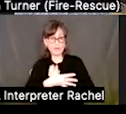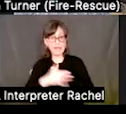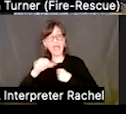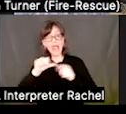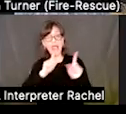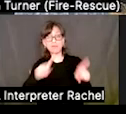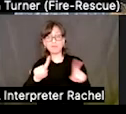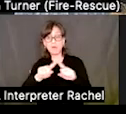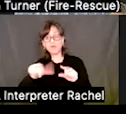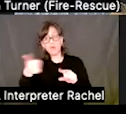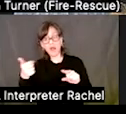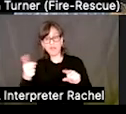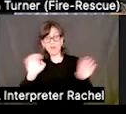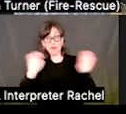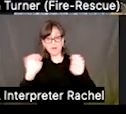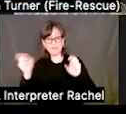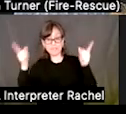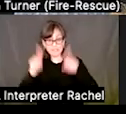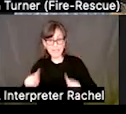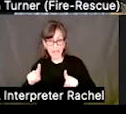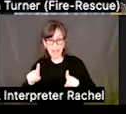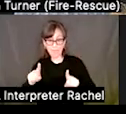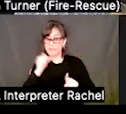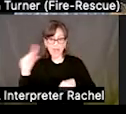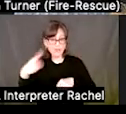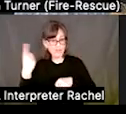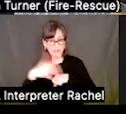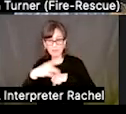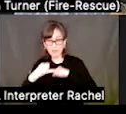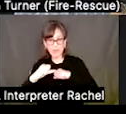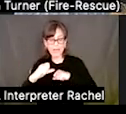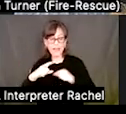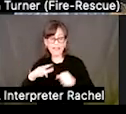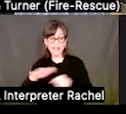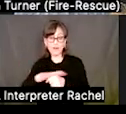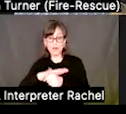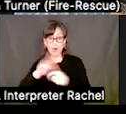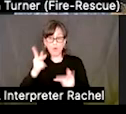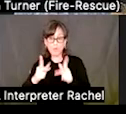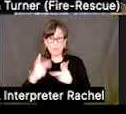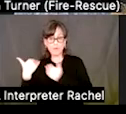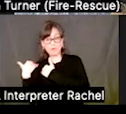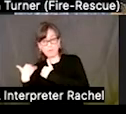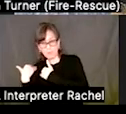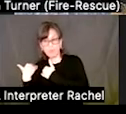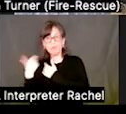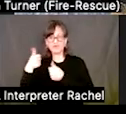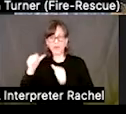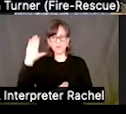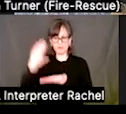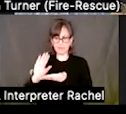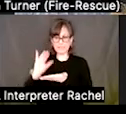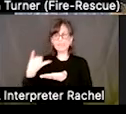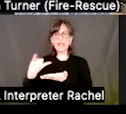happen besides the earthquake, and then try to take that load off of the locals so they can do what they need